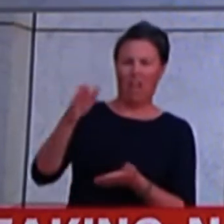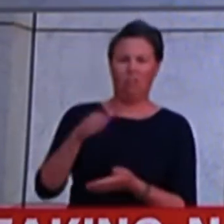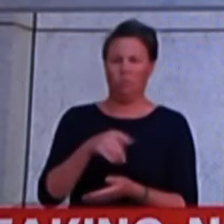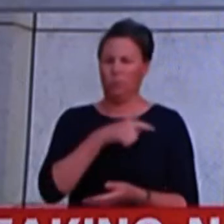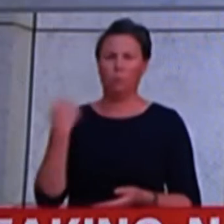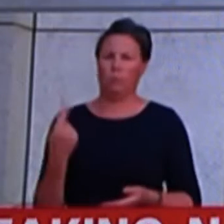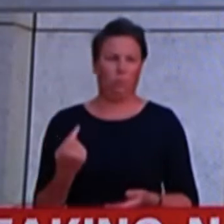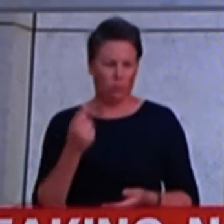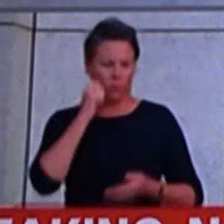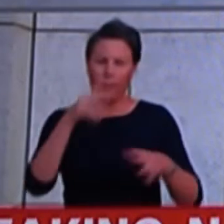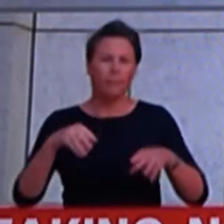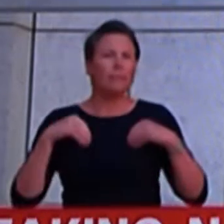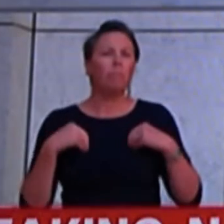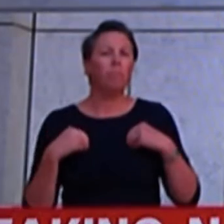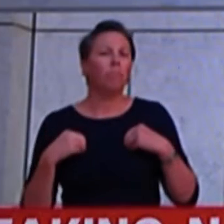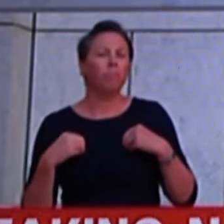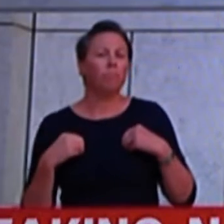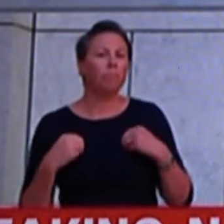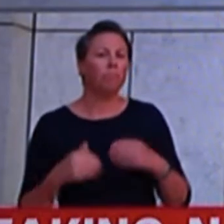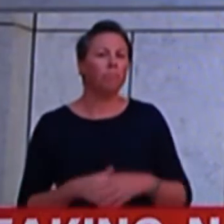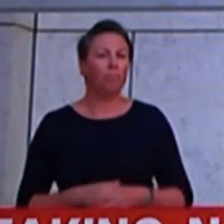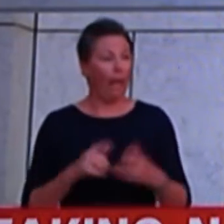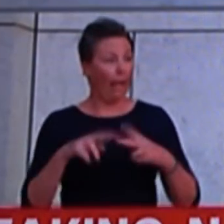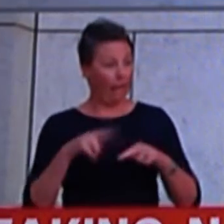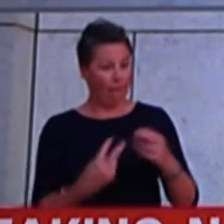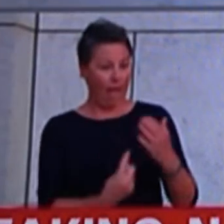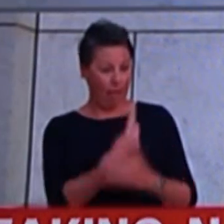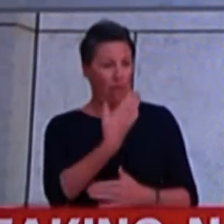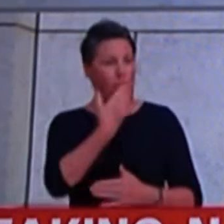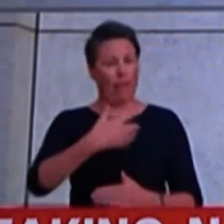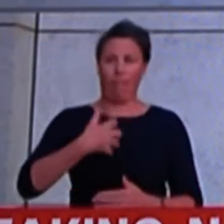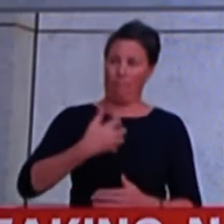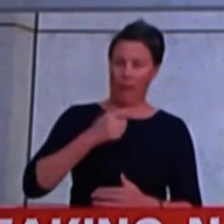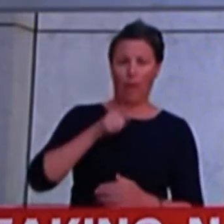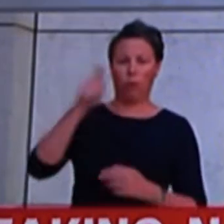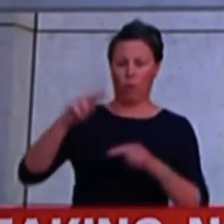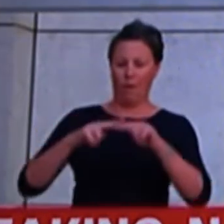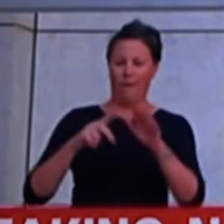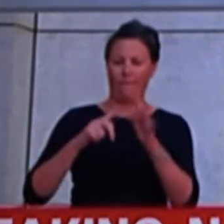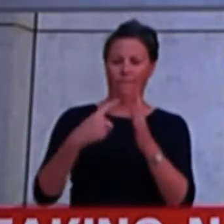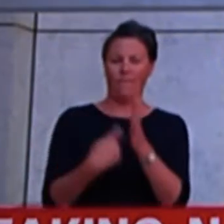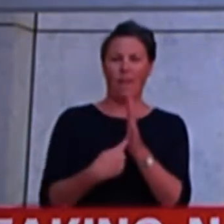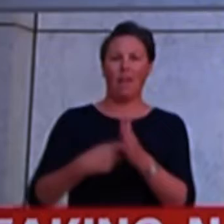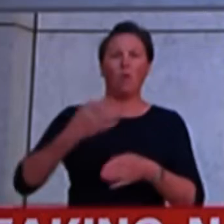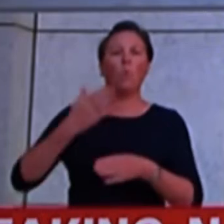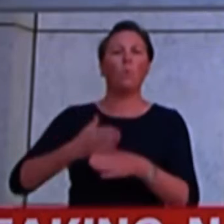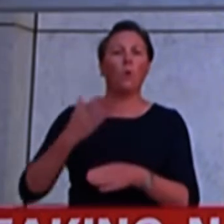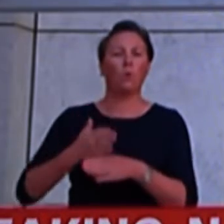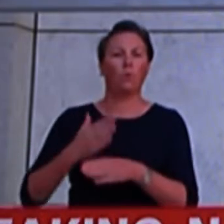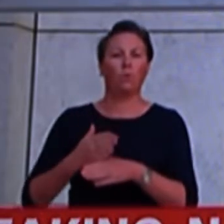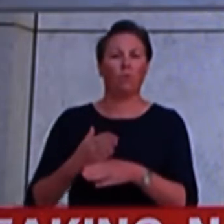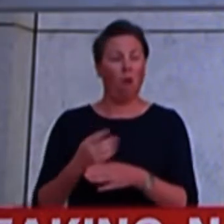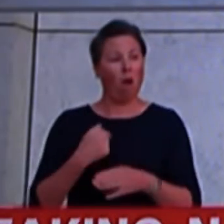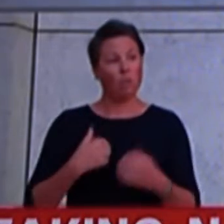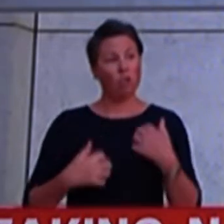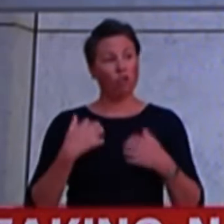more tolerable than it is at any other time, and I would expect those sort of complaints to be raised formally, and I'd be keen to know the incidence level of